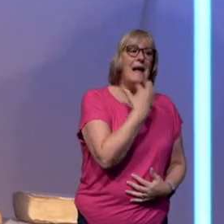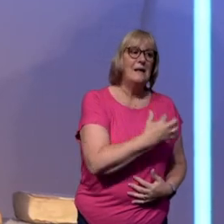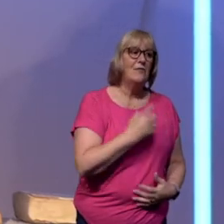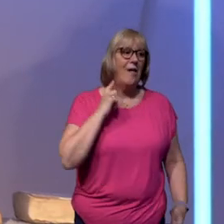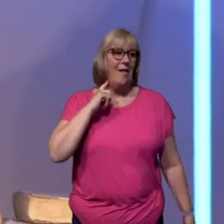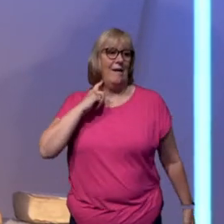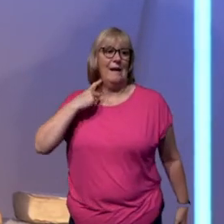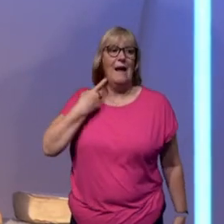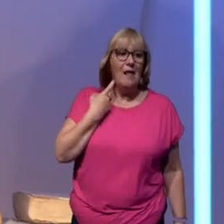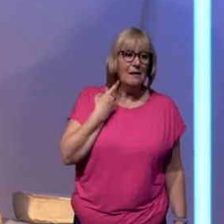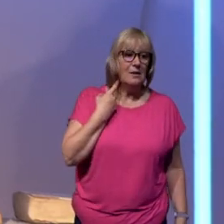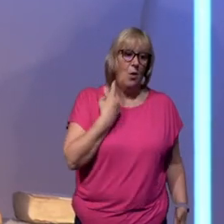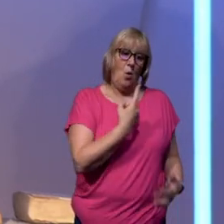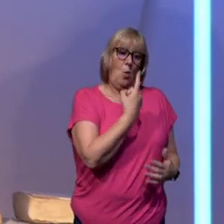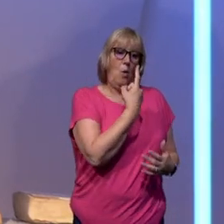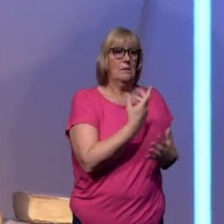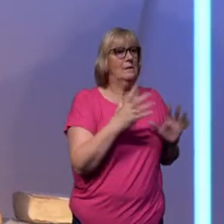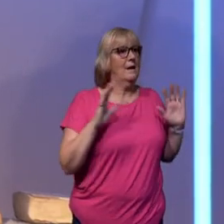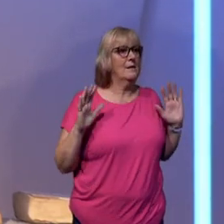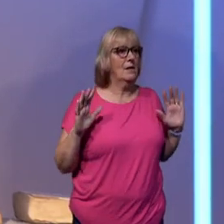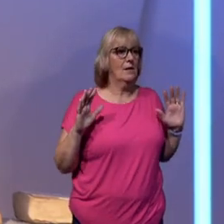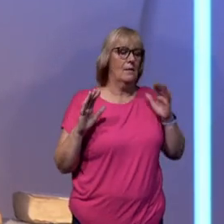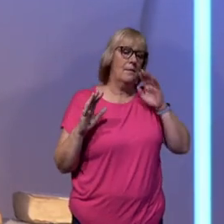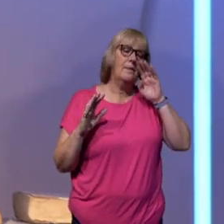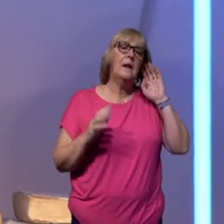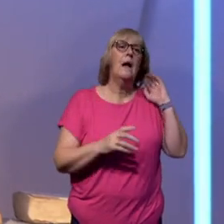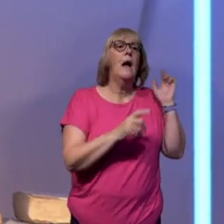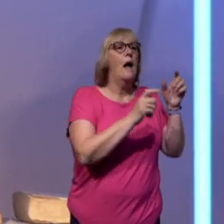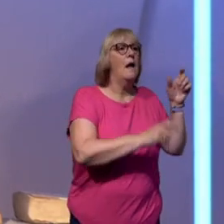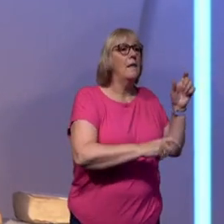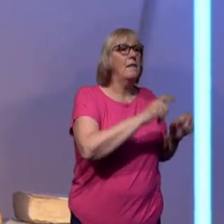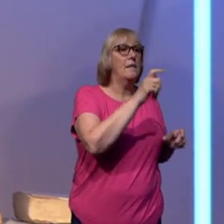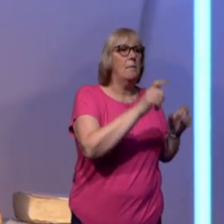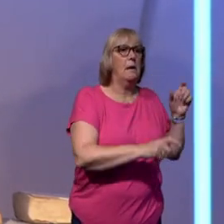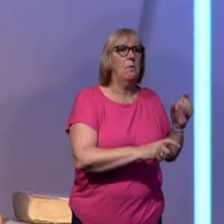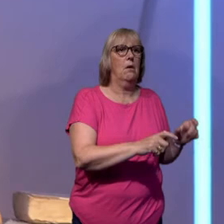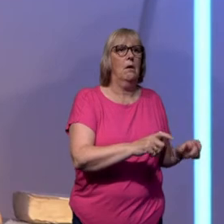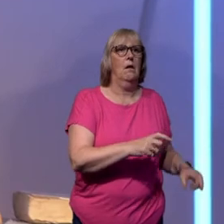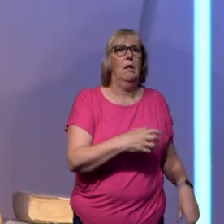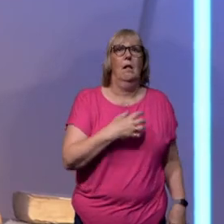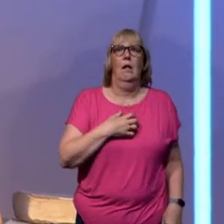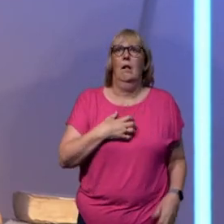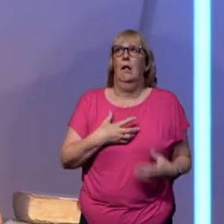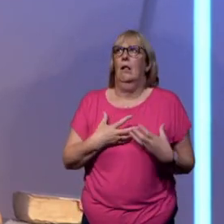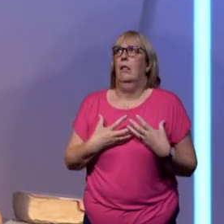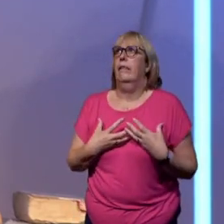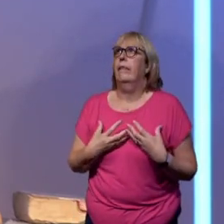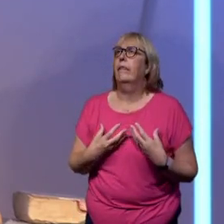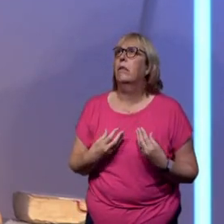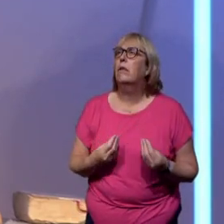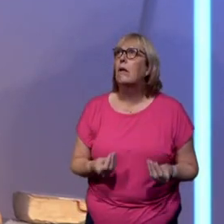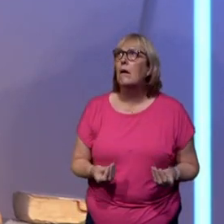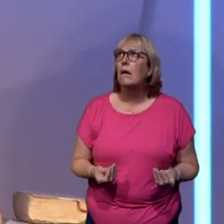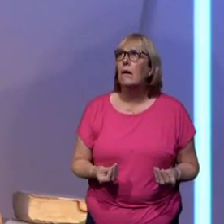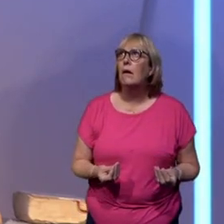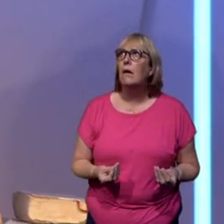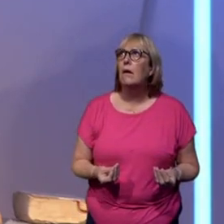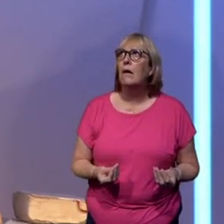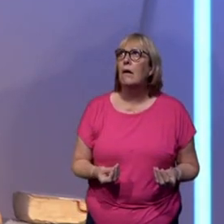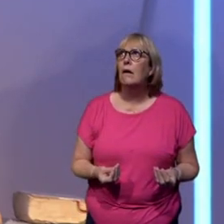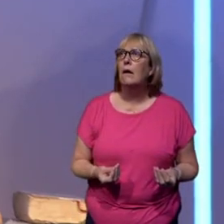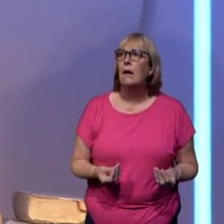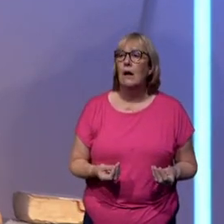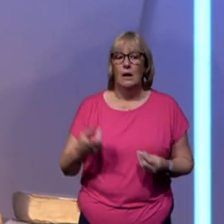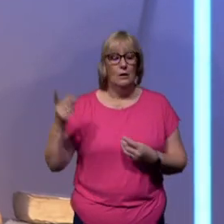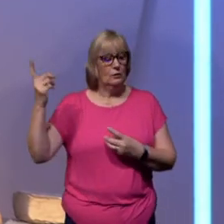battle. And at this, the hearts of the people melted. Do we see that? So they